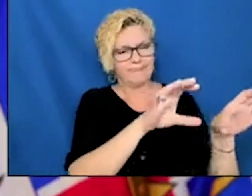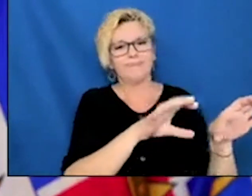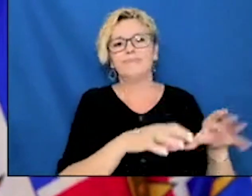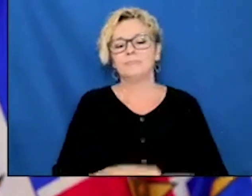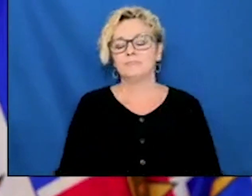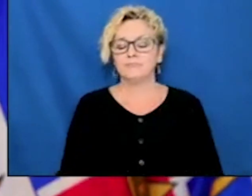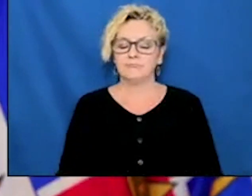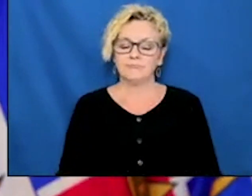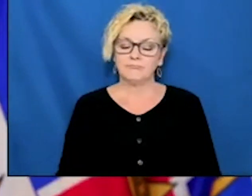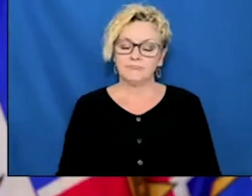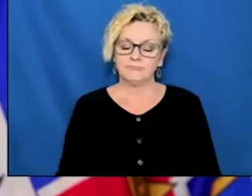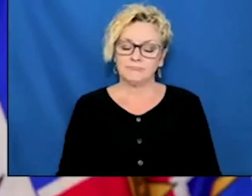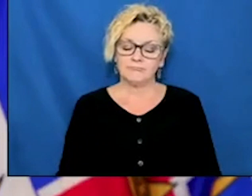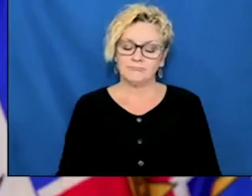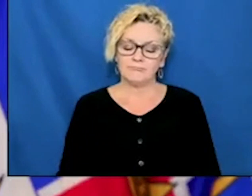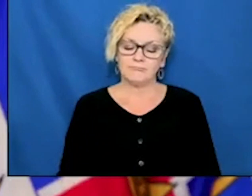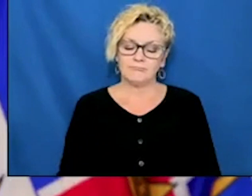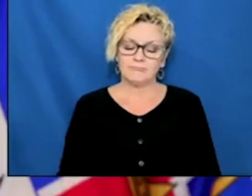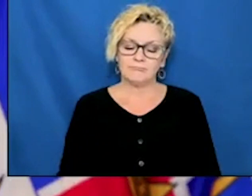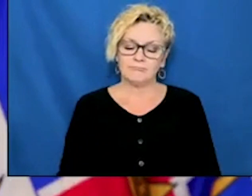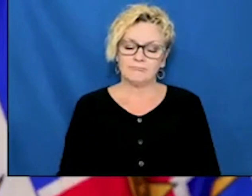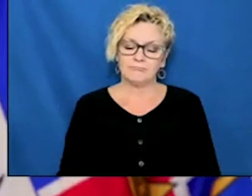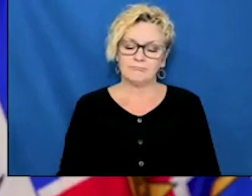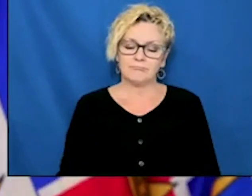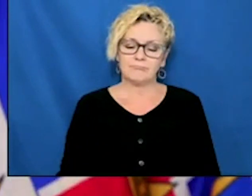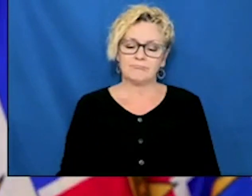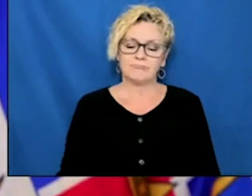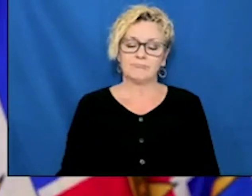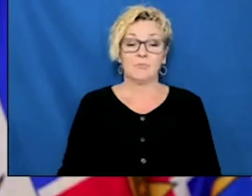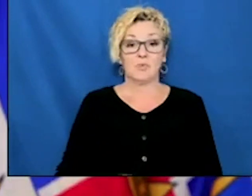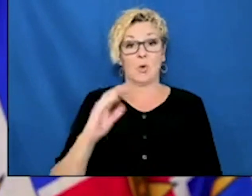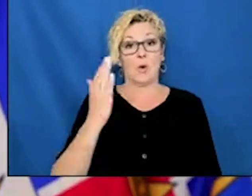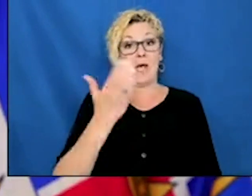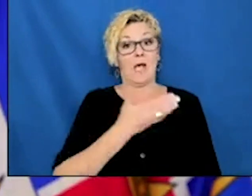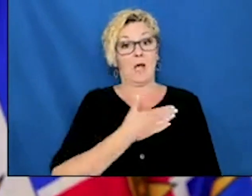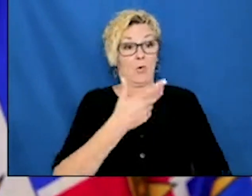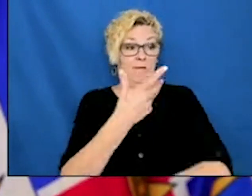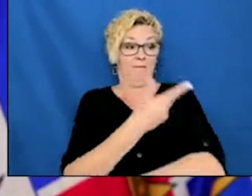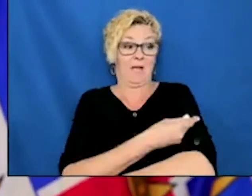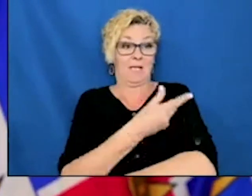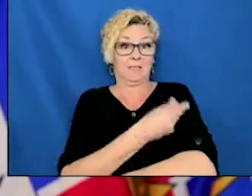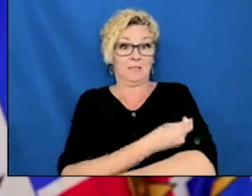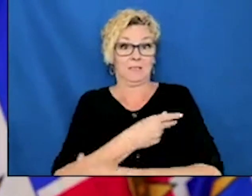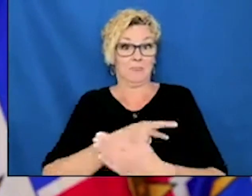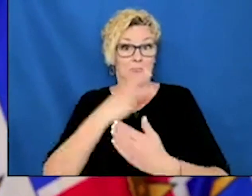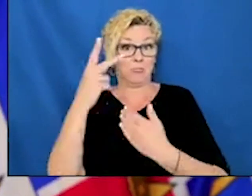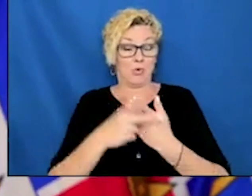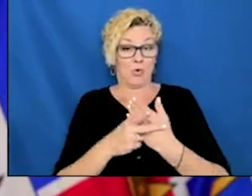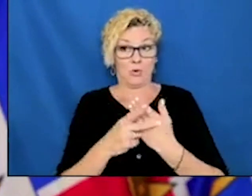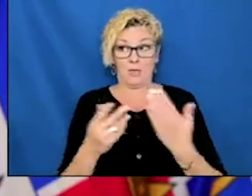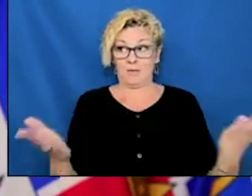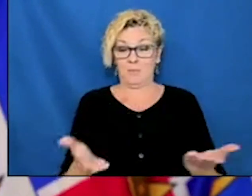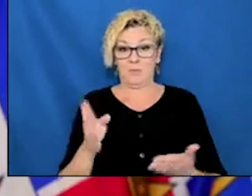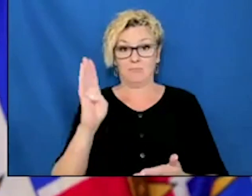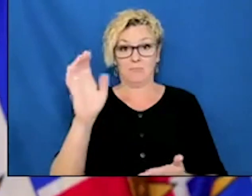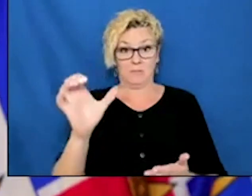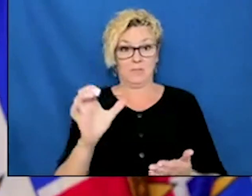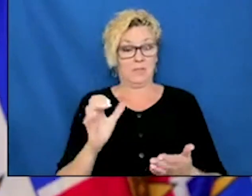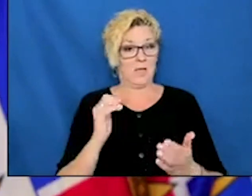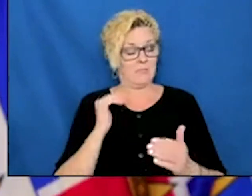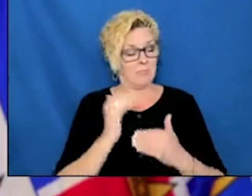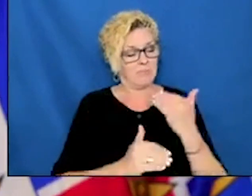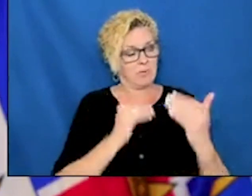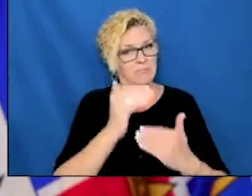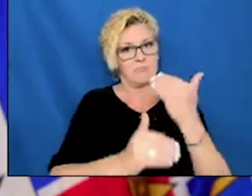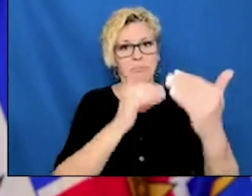need. While we continue to accelerate our province-wide vaccine program, the foundation for all of us right